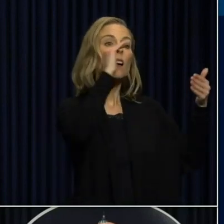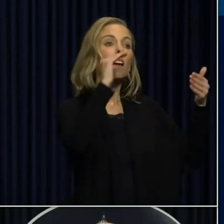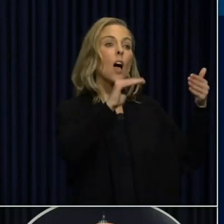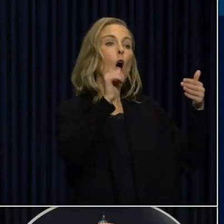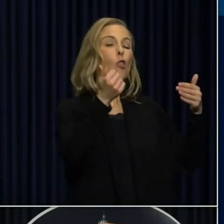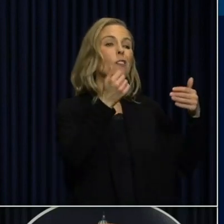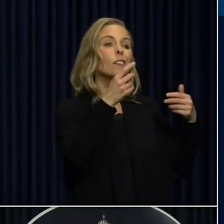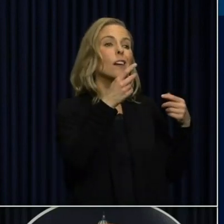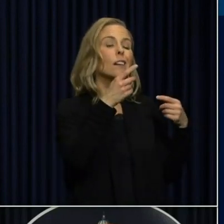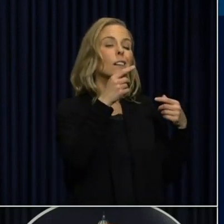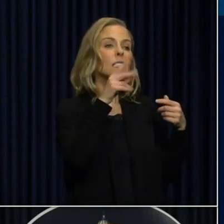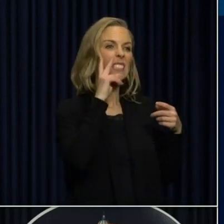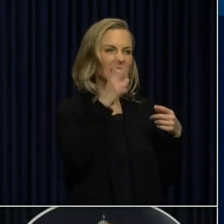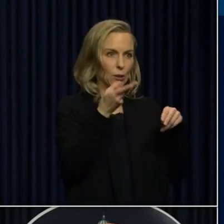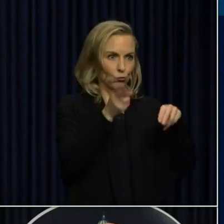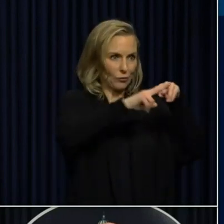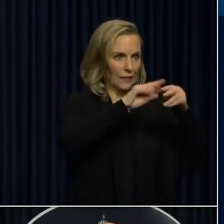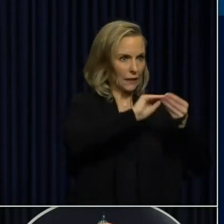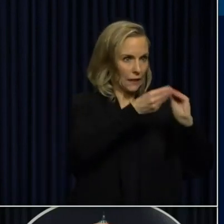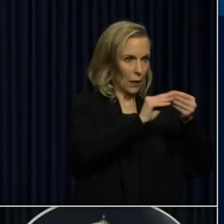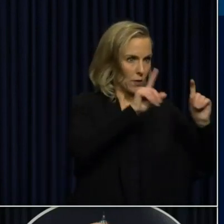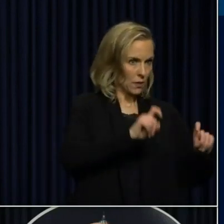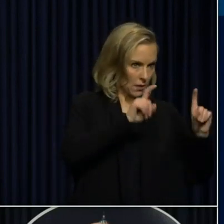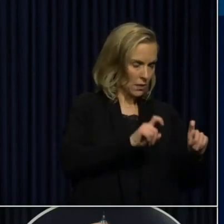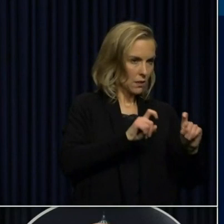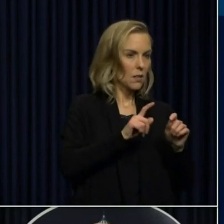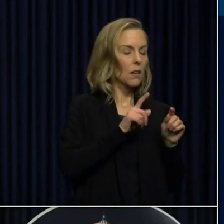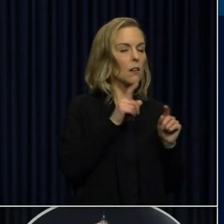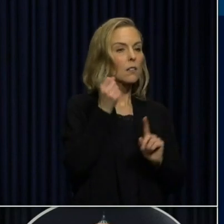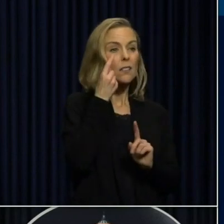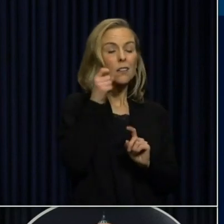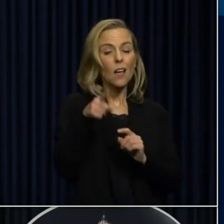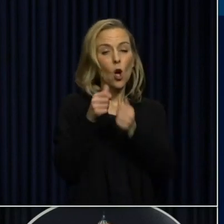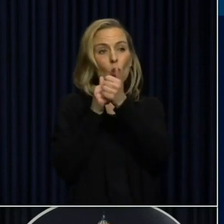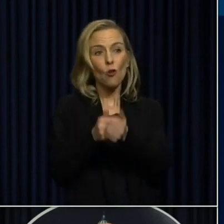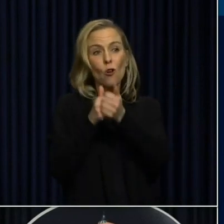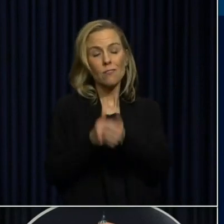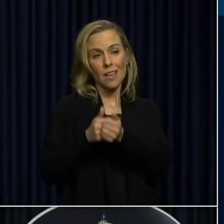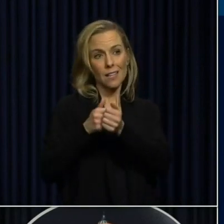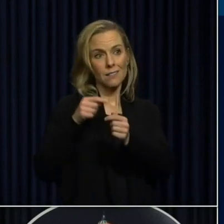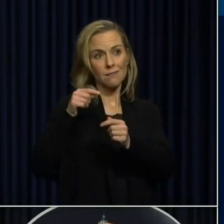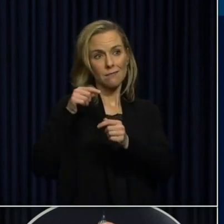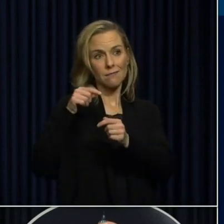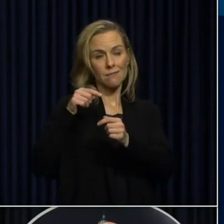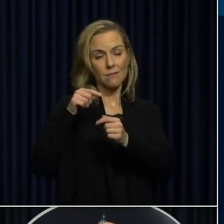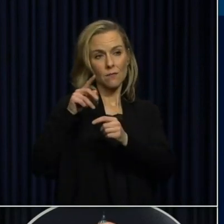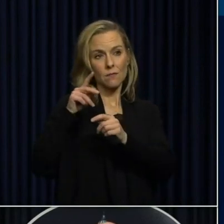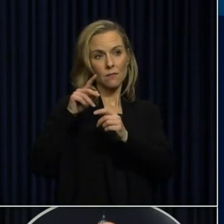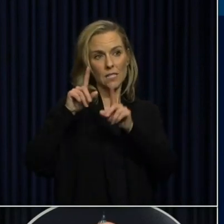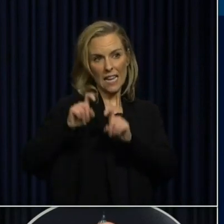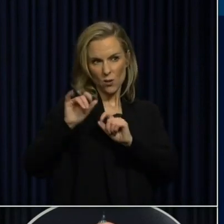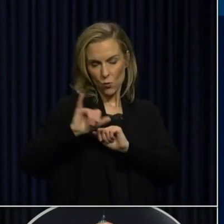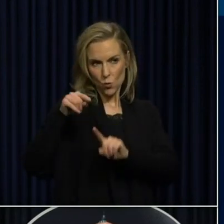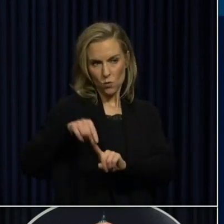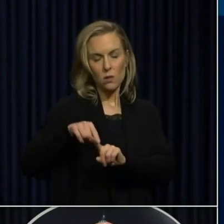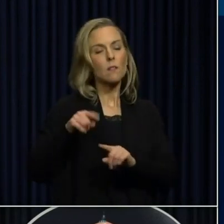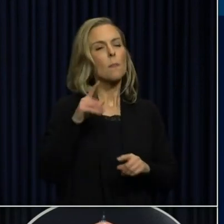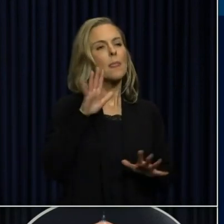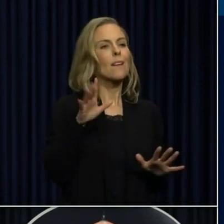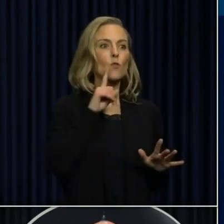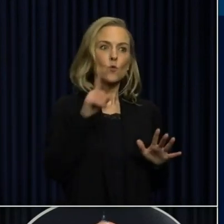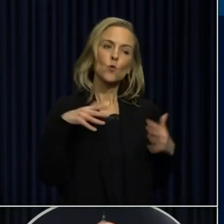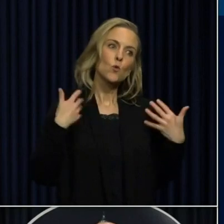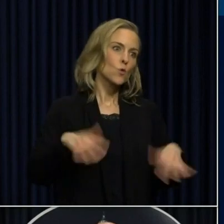increased access to testing and the contact tracing, is something we're already doing, but we're going to have to do in a much more robust way